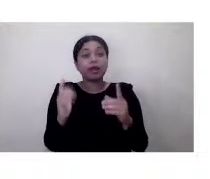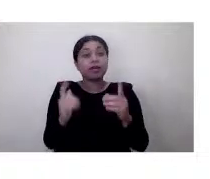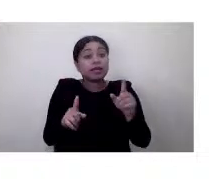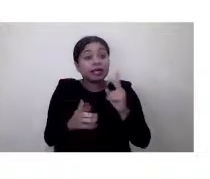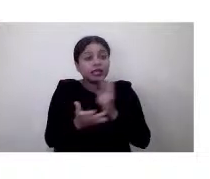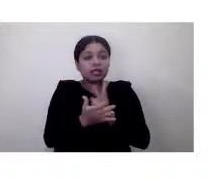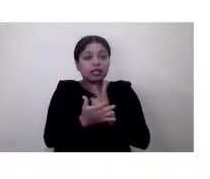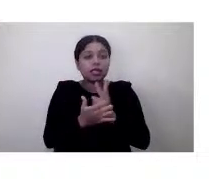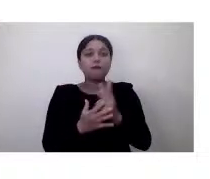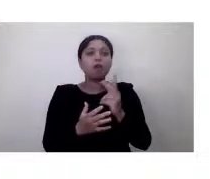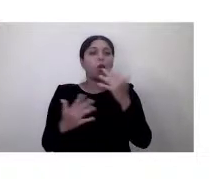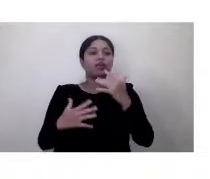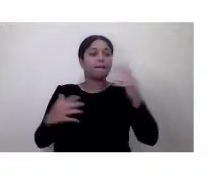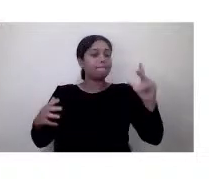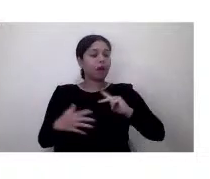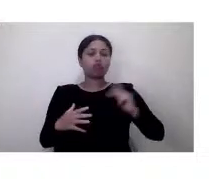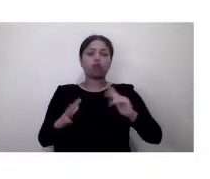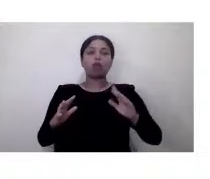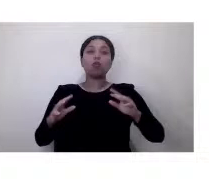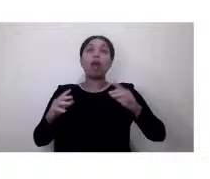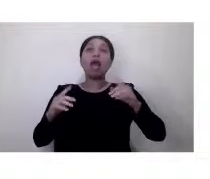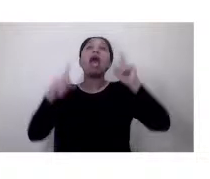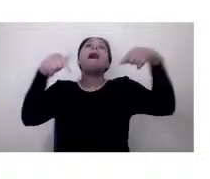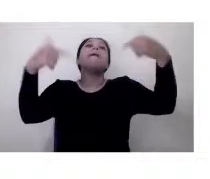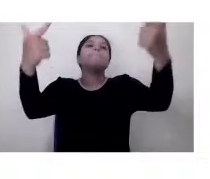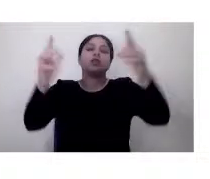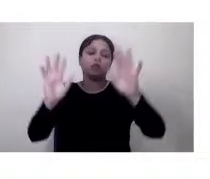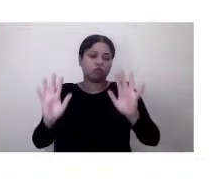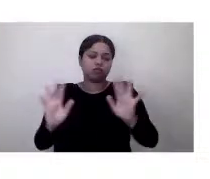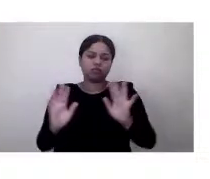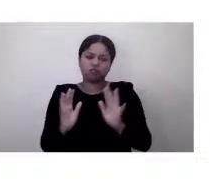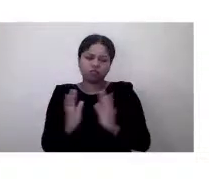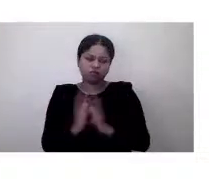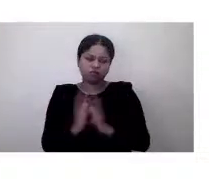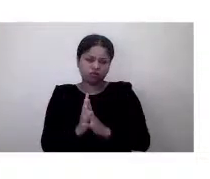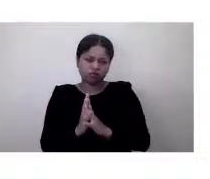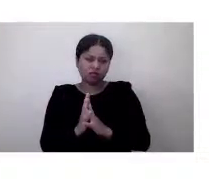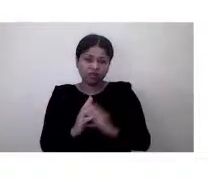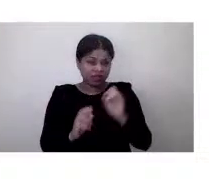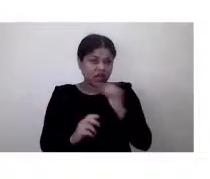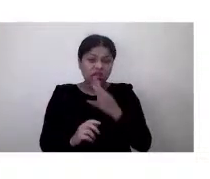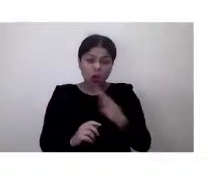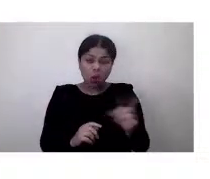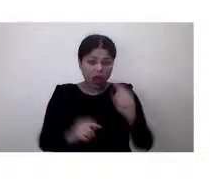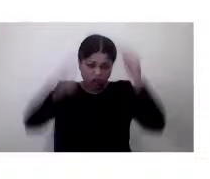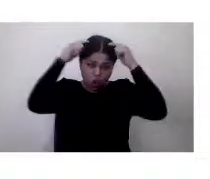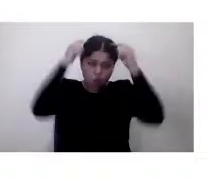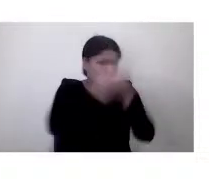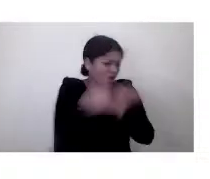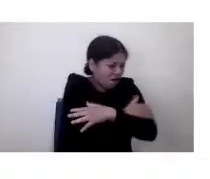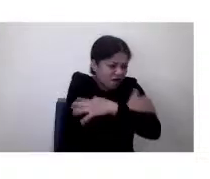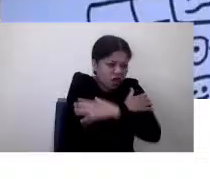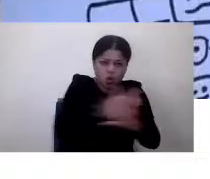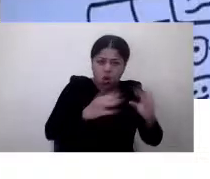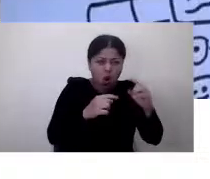bears? If they don't know the polar bears, make it personal to them. Make it something they know.